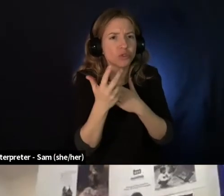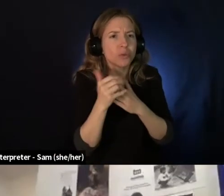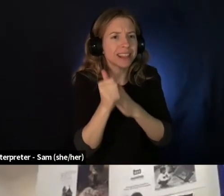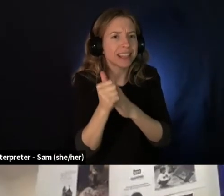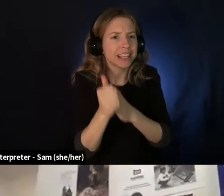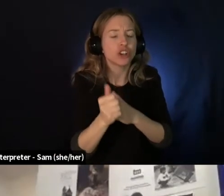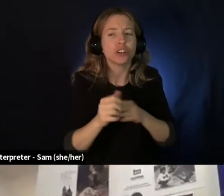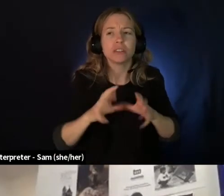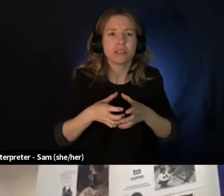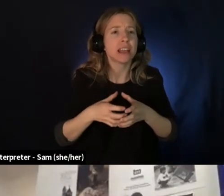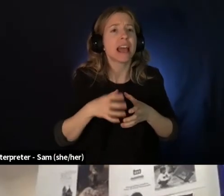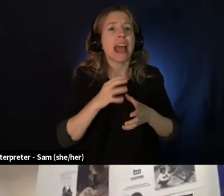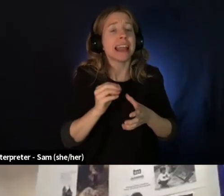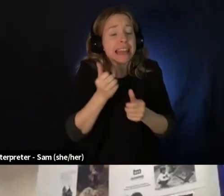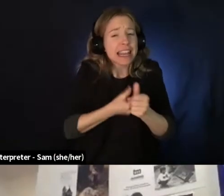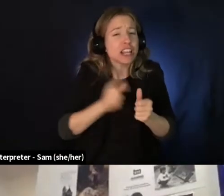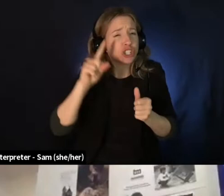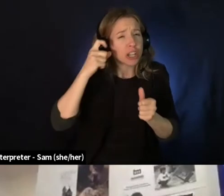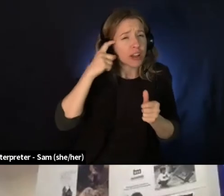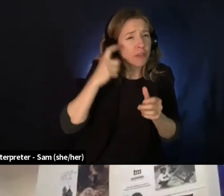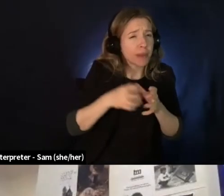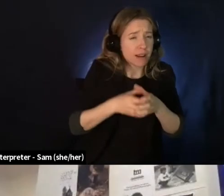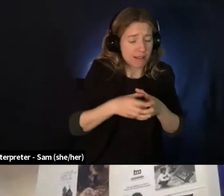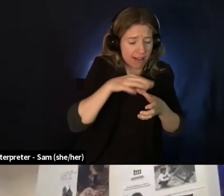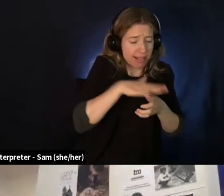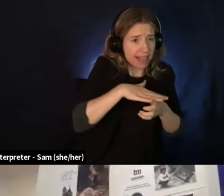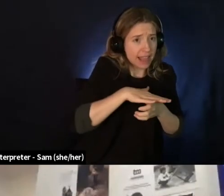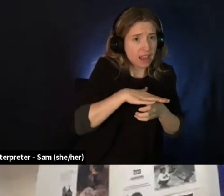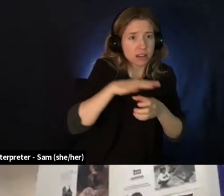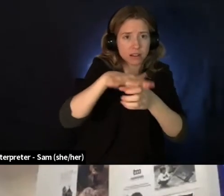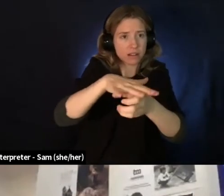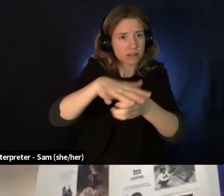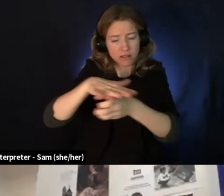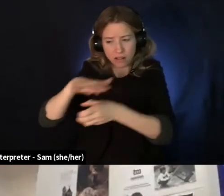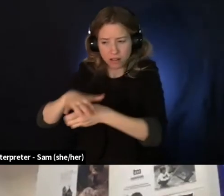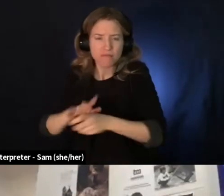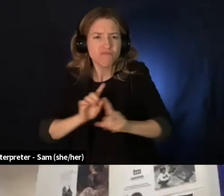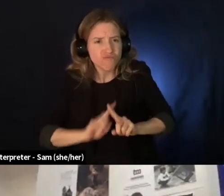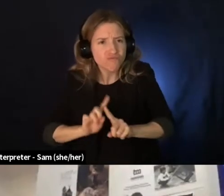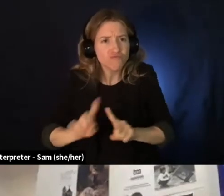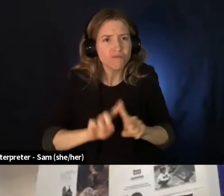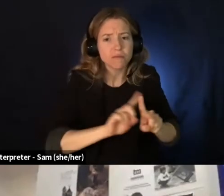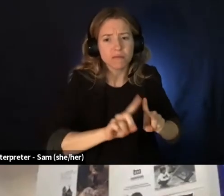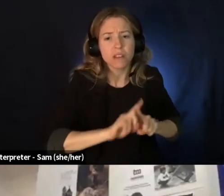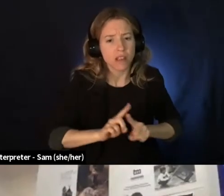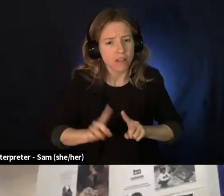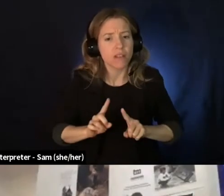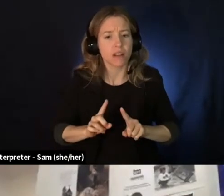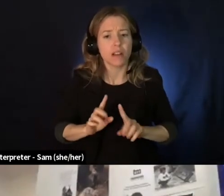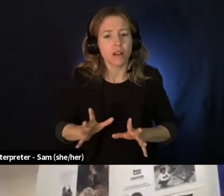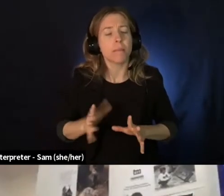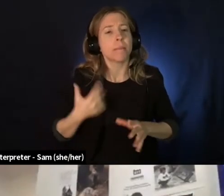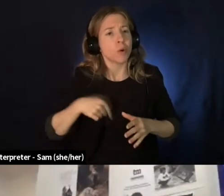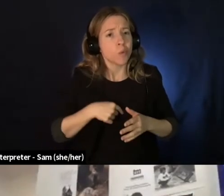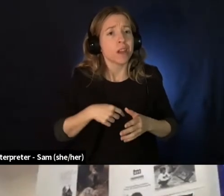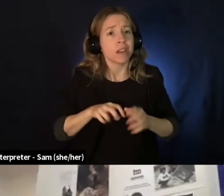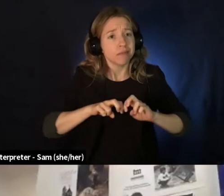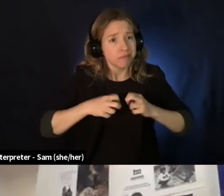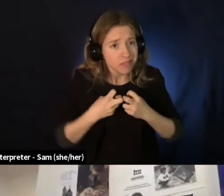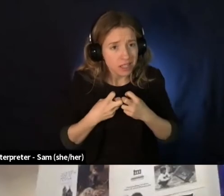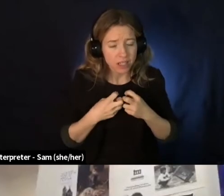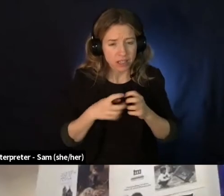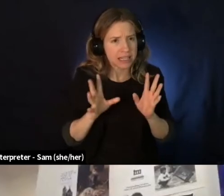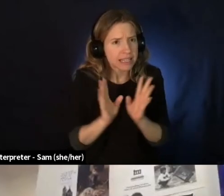controlling political power in our structures. And we sit in council in our clans and discuss things that are brought